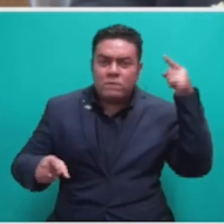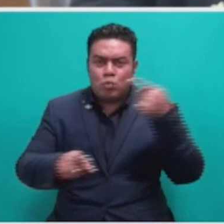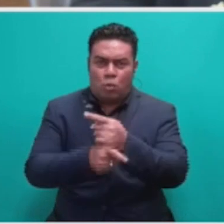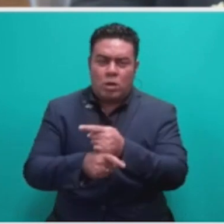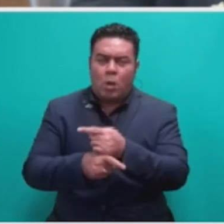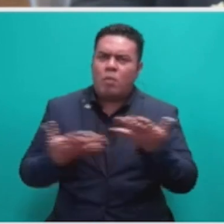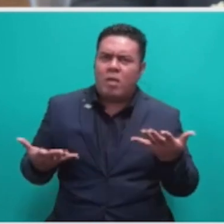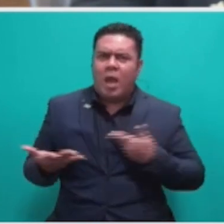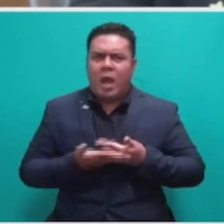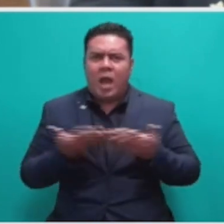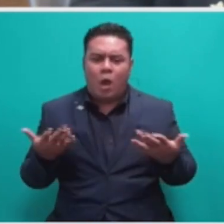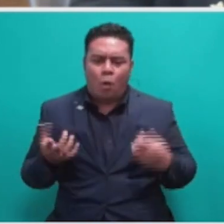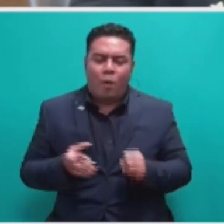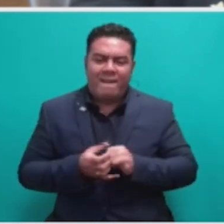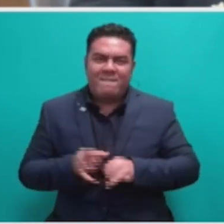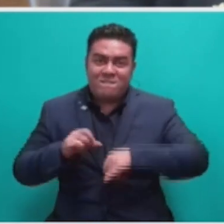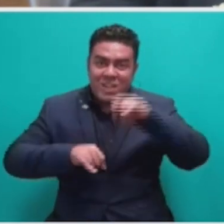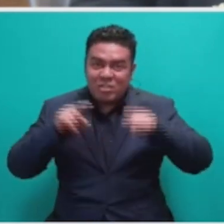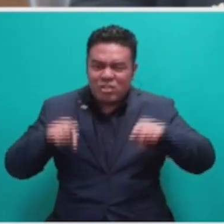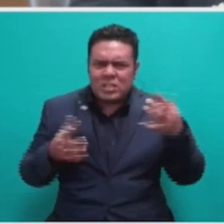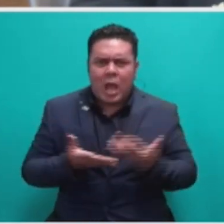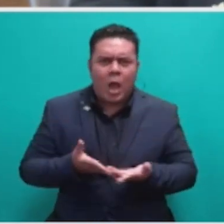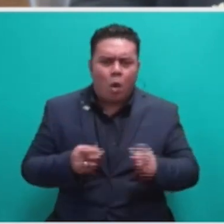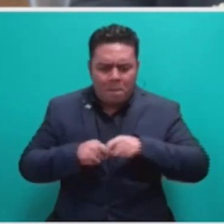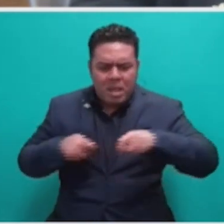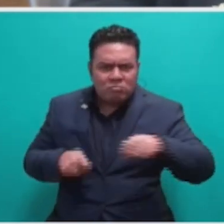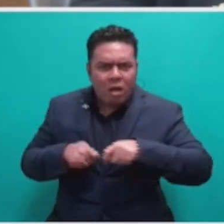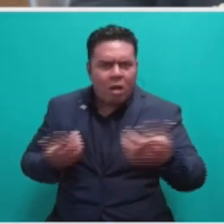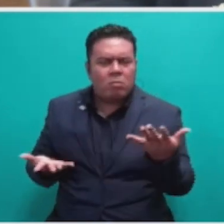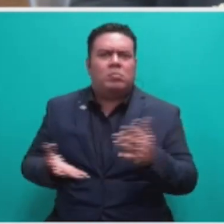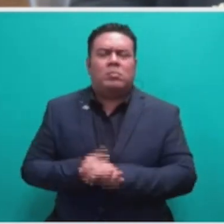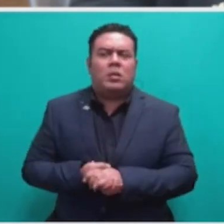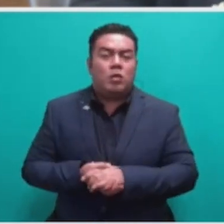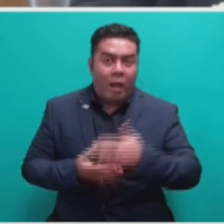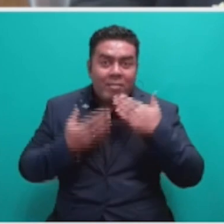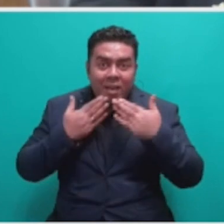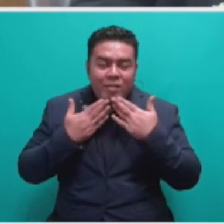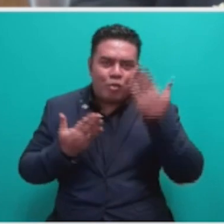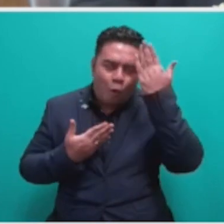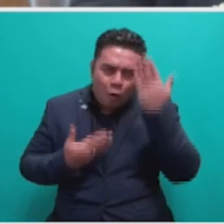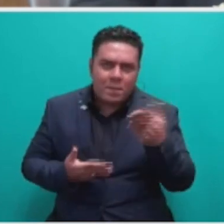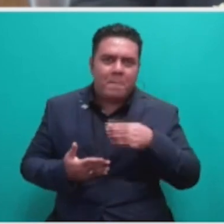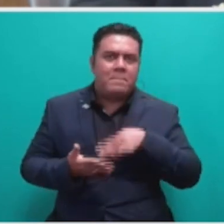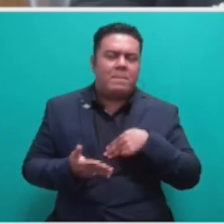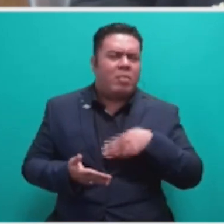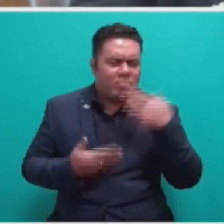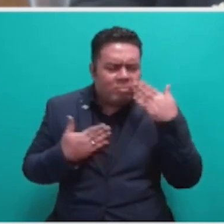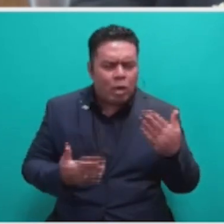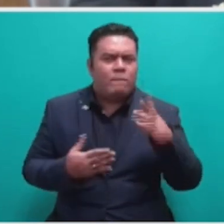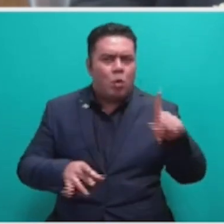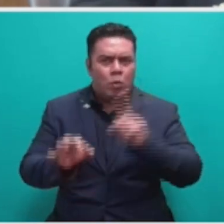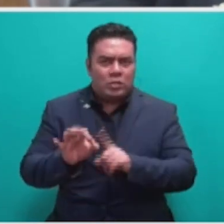respect to how inflation is measured. And so I thank the Honourable Member for the question. Mr. Speaker,